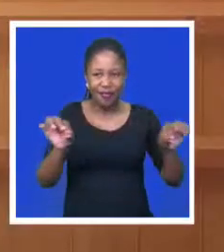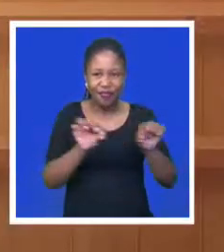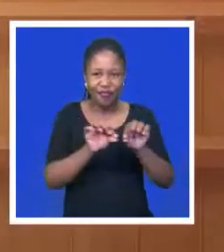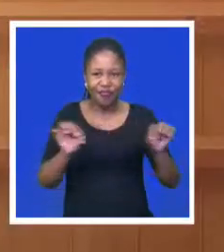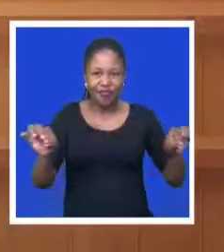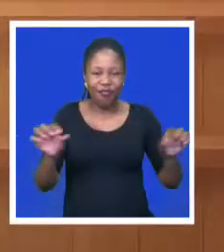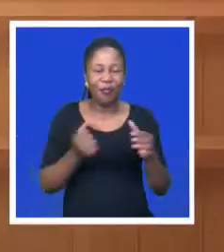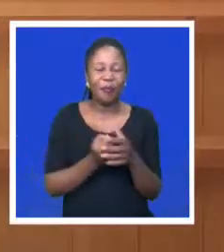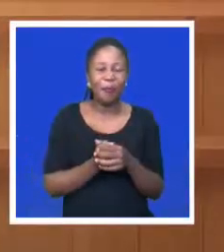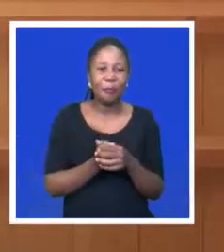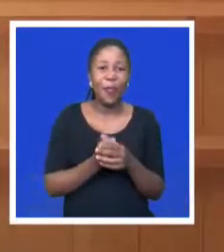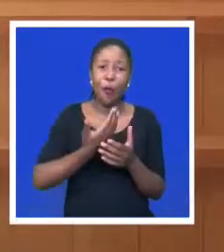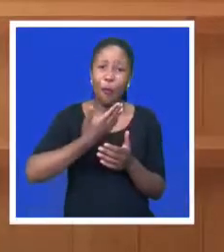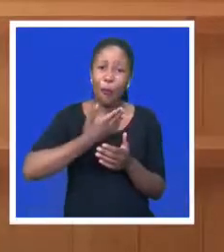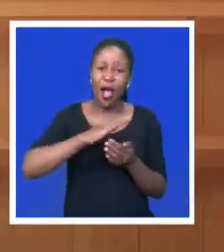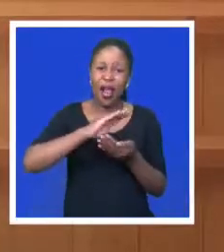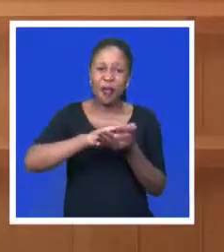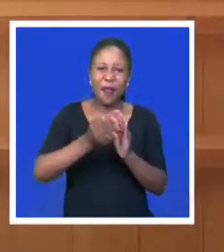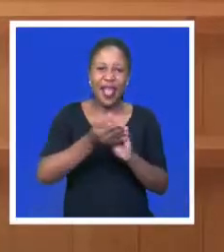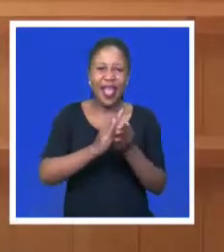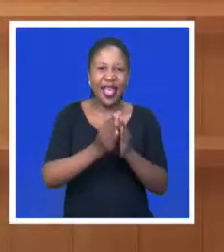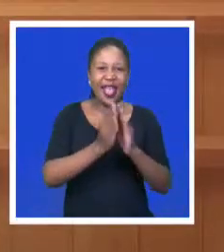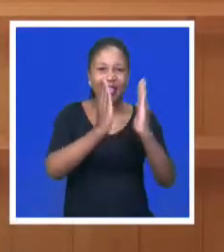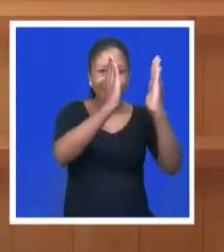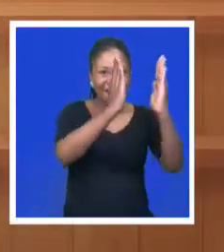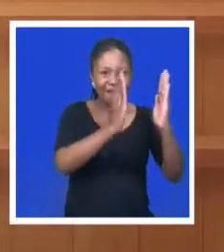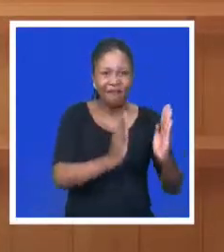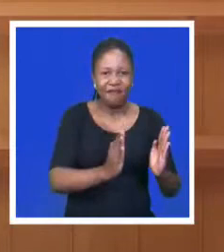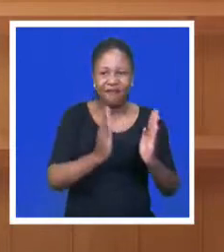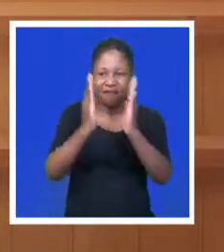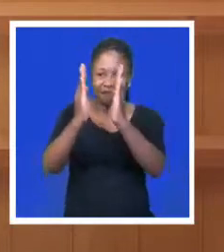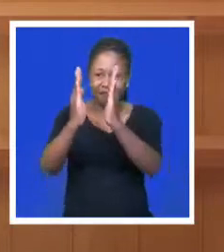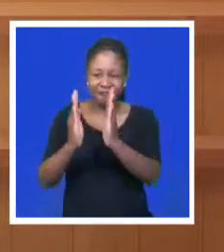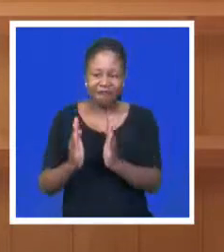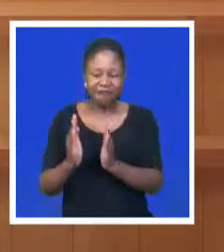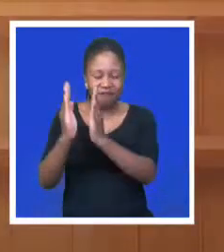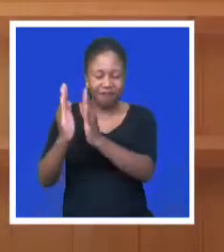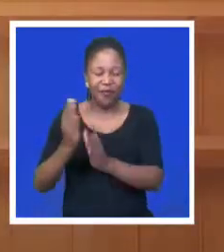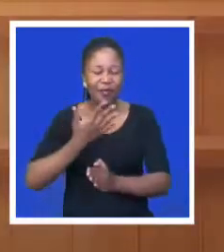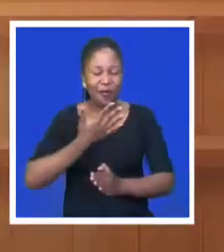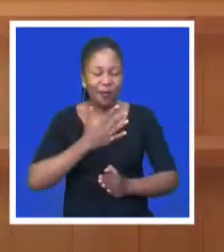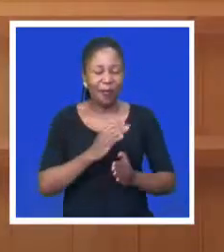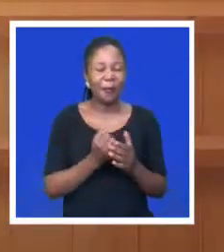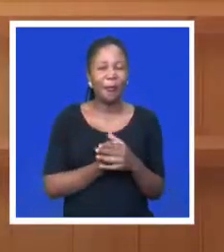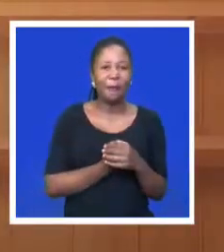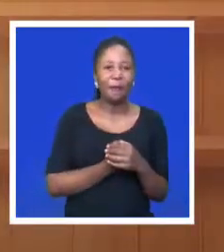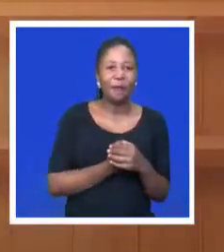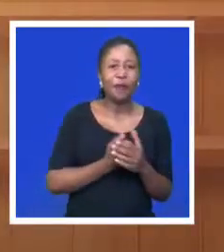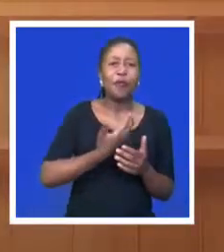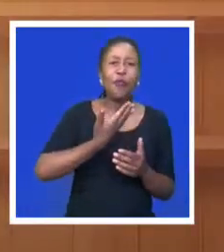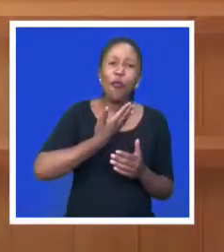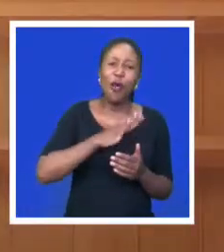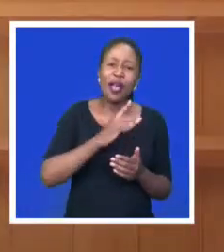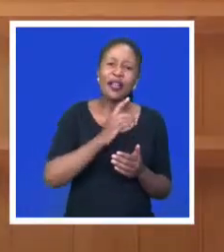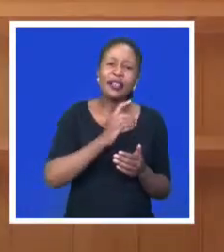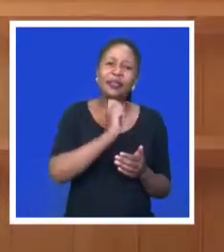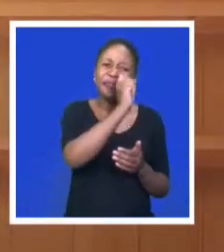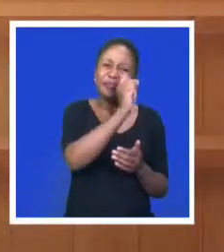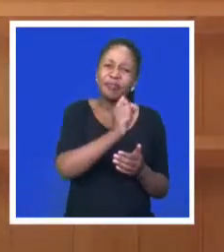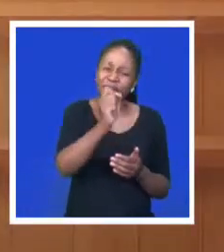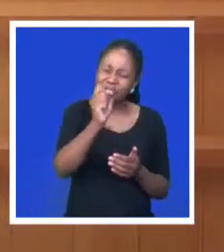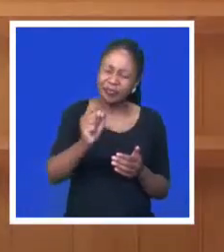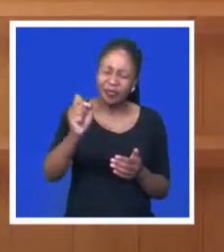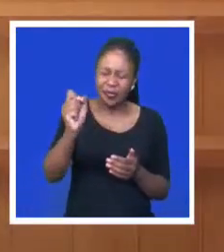a table. The table will, in this table, we are going to fill the order of creation and what